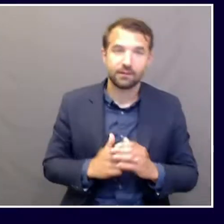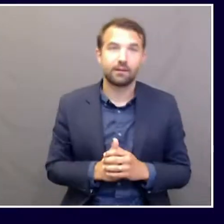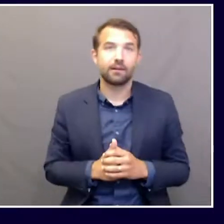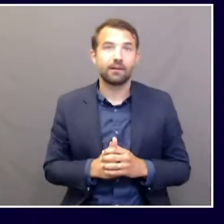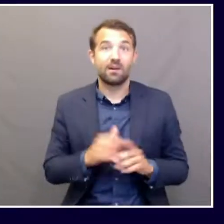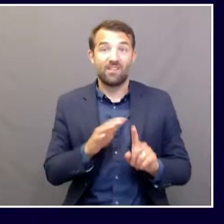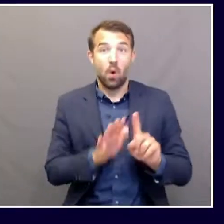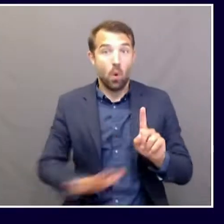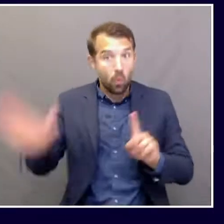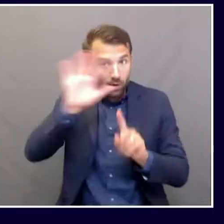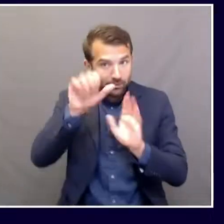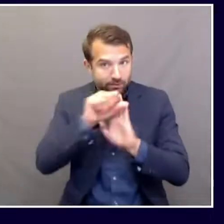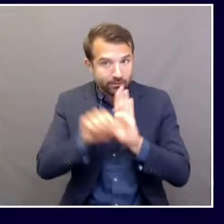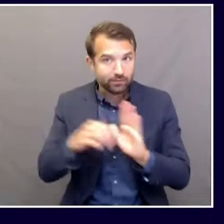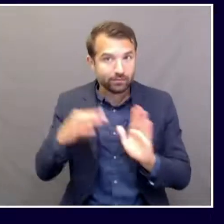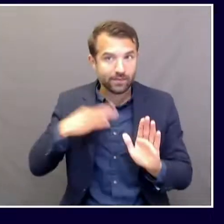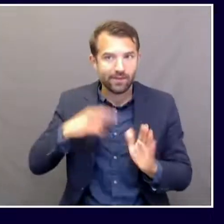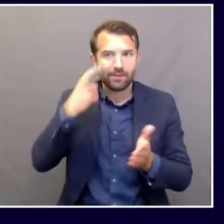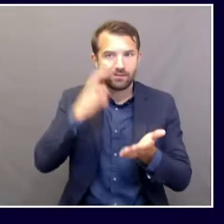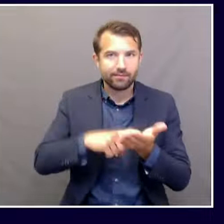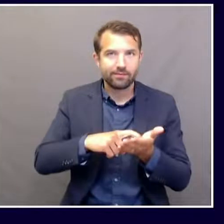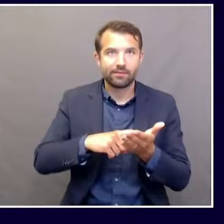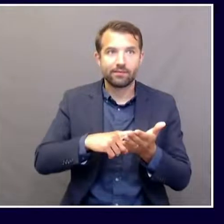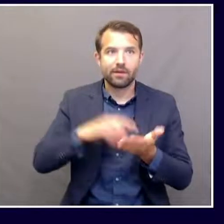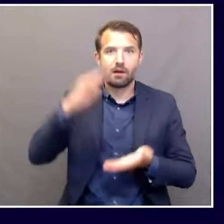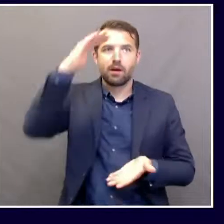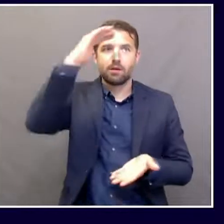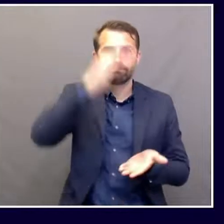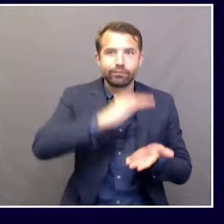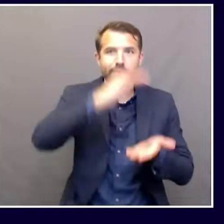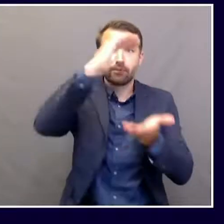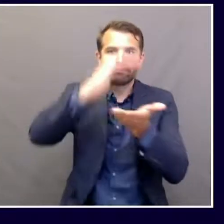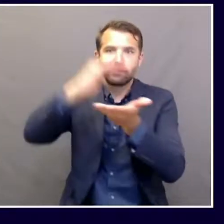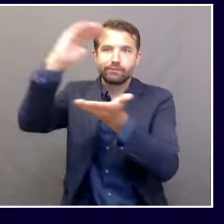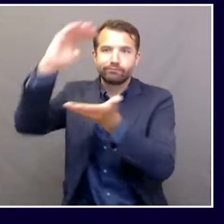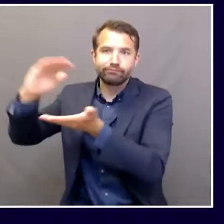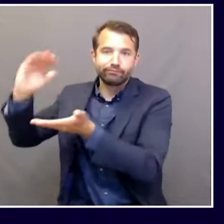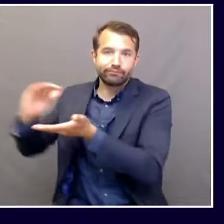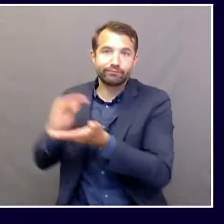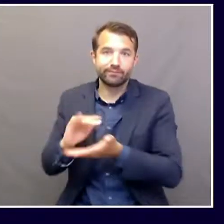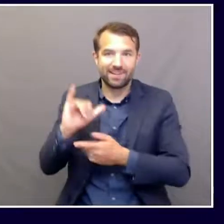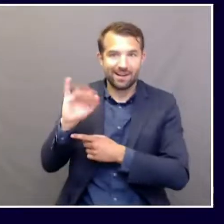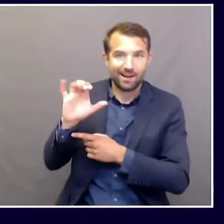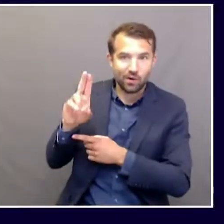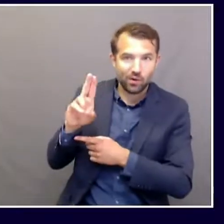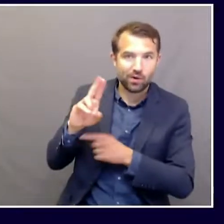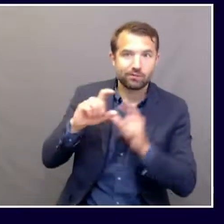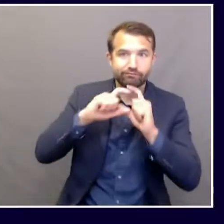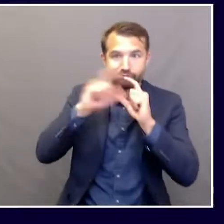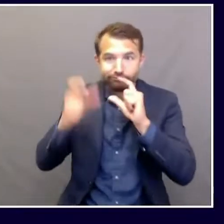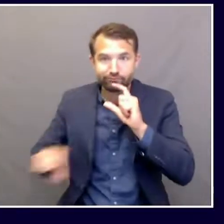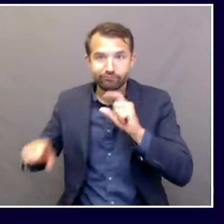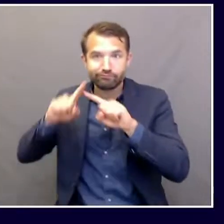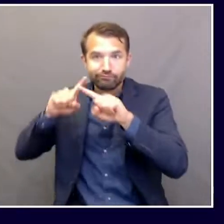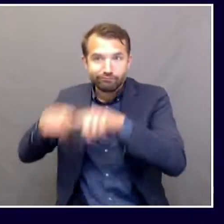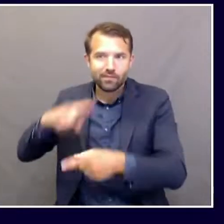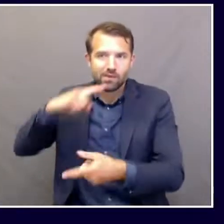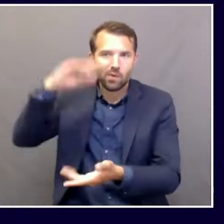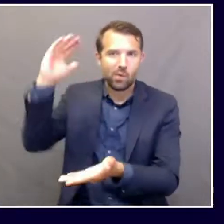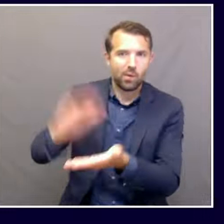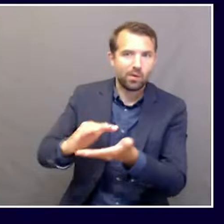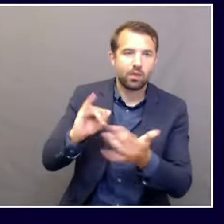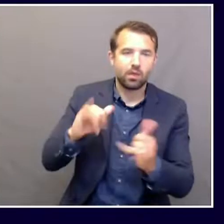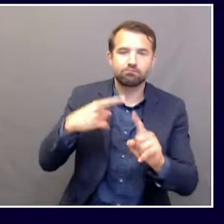good thing. It's also been met by reductions in critical care and ventilator use, all good things. So it leads to the question of who is